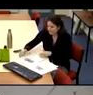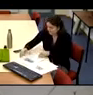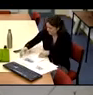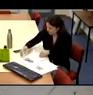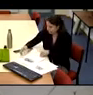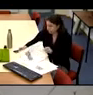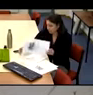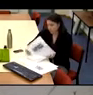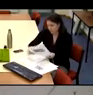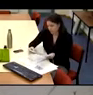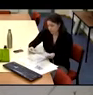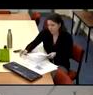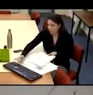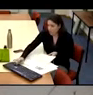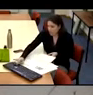Zealand.